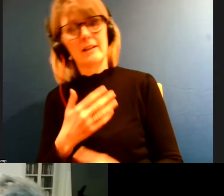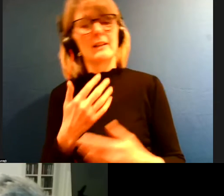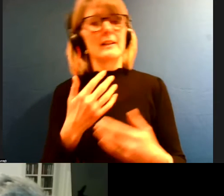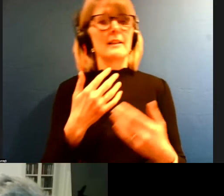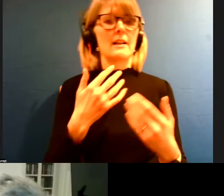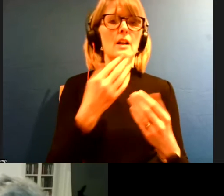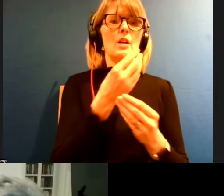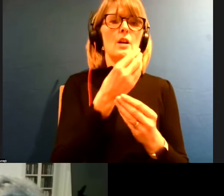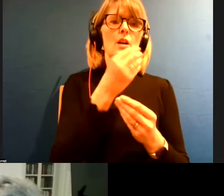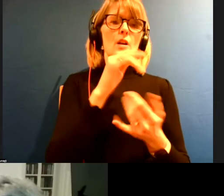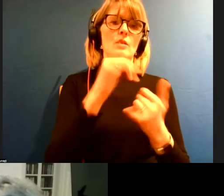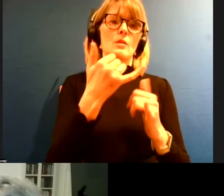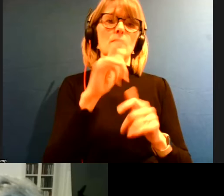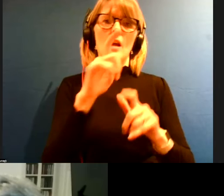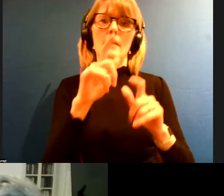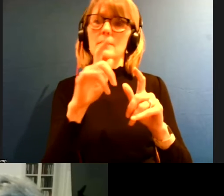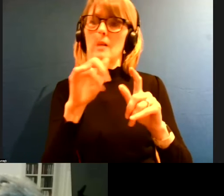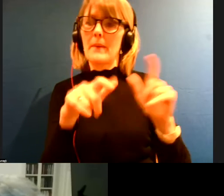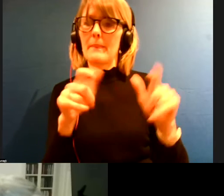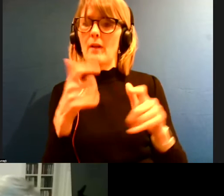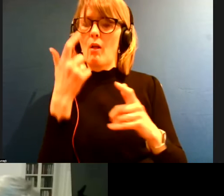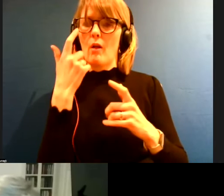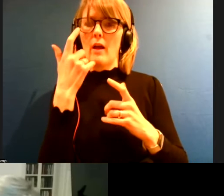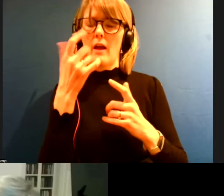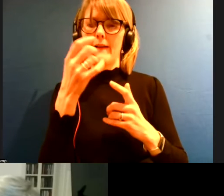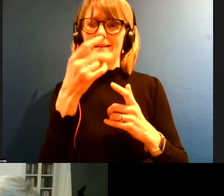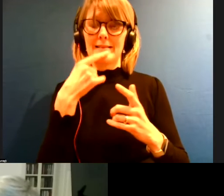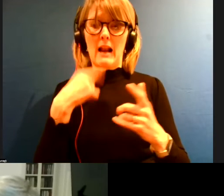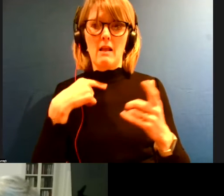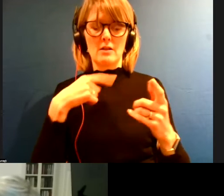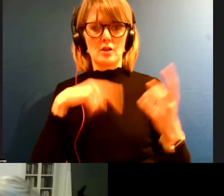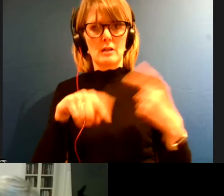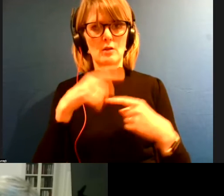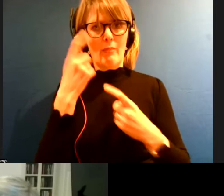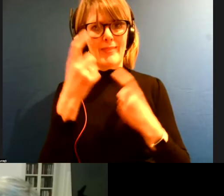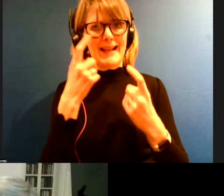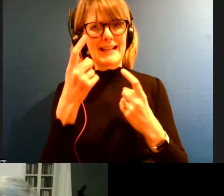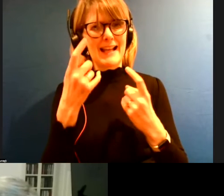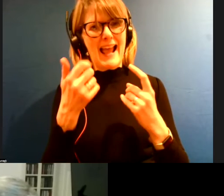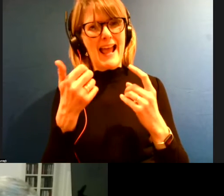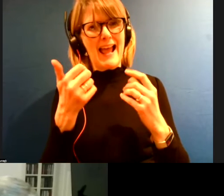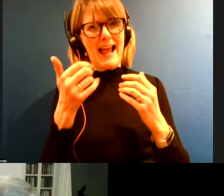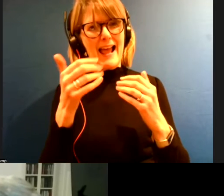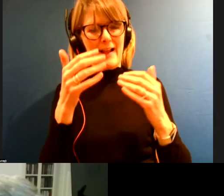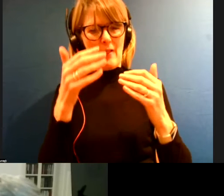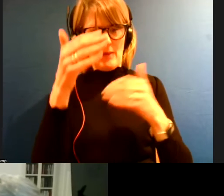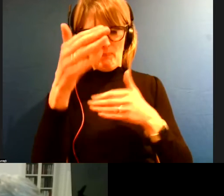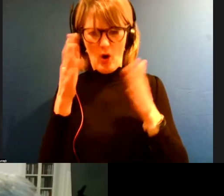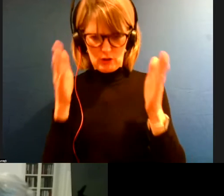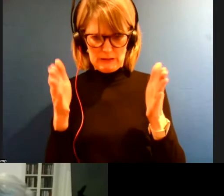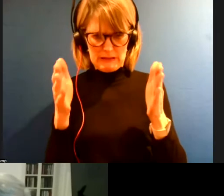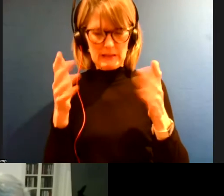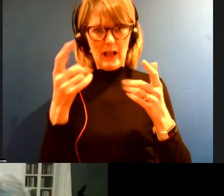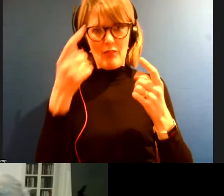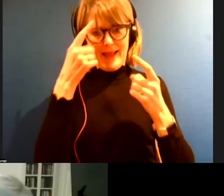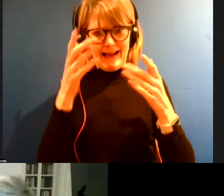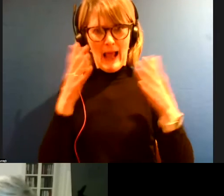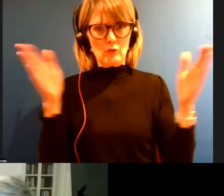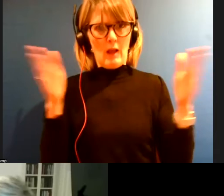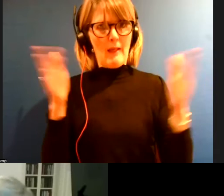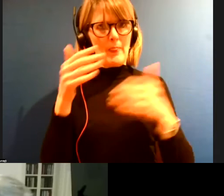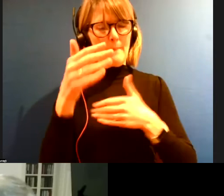think outside the box. I suggest that for dyslexic people, we don't really see the box. And that causes us a